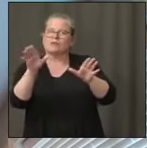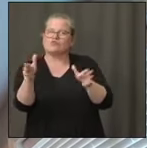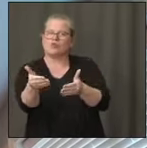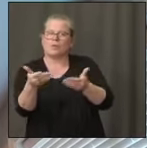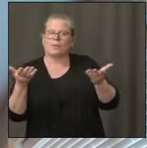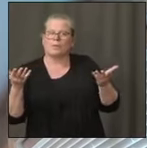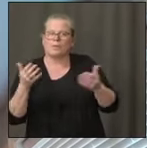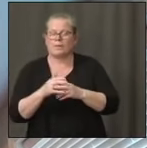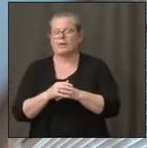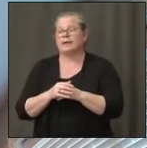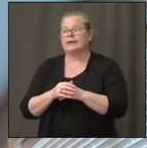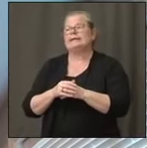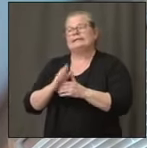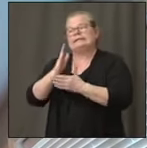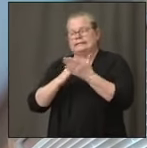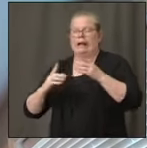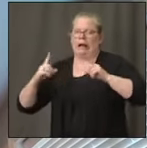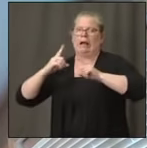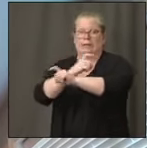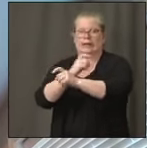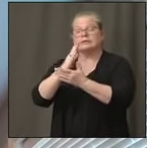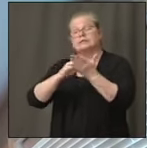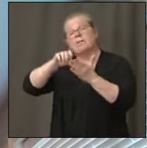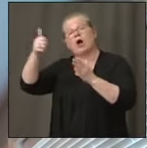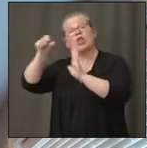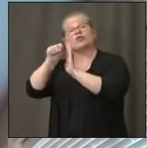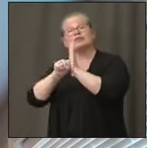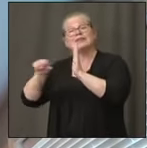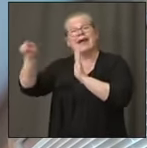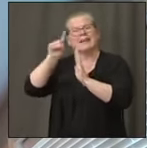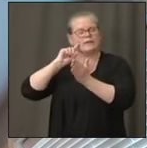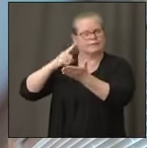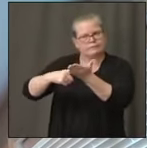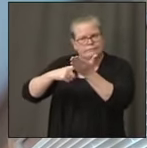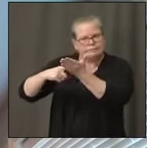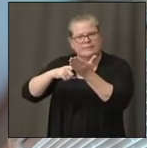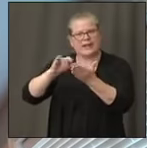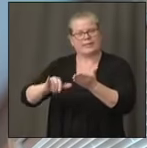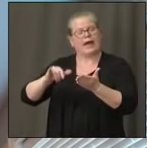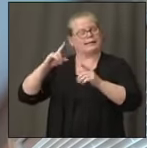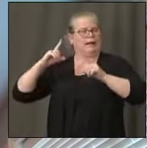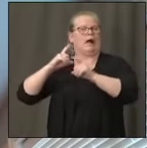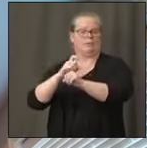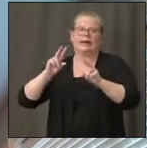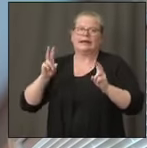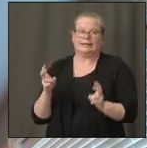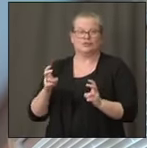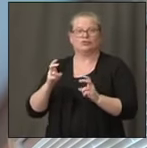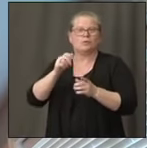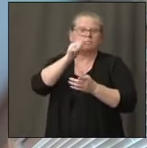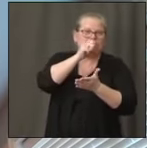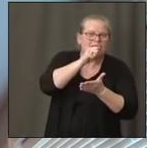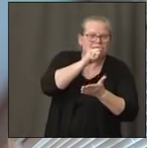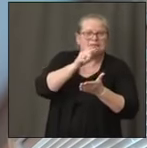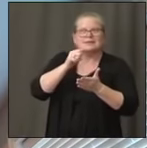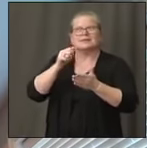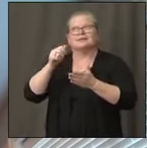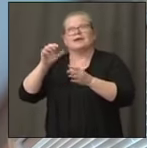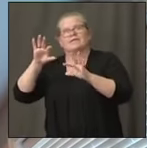looked at this, and it's been a question that's been grappled with. So it's a complicated issue that, you know,